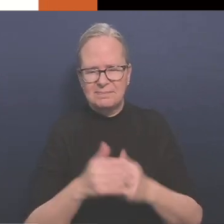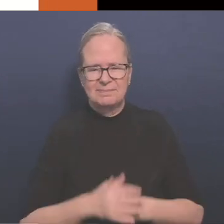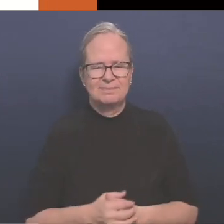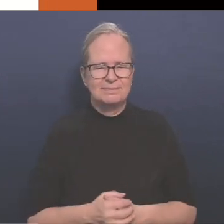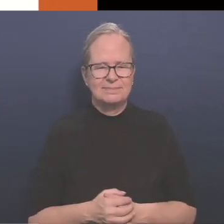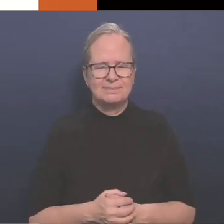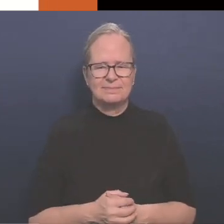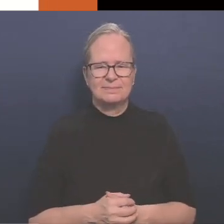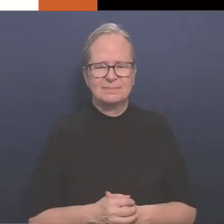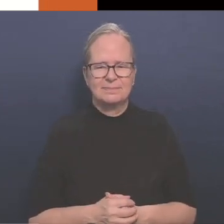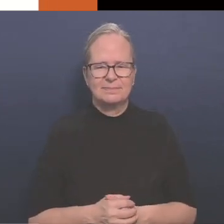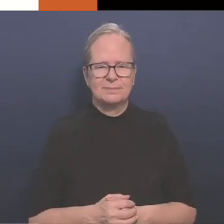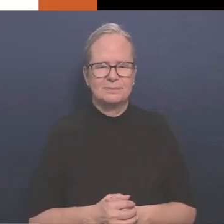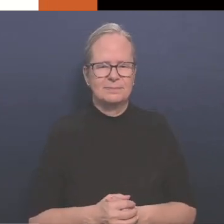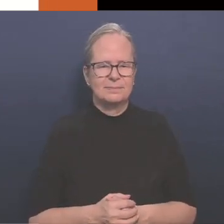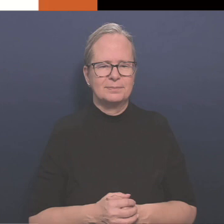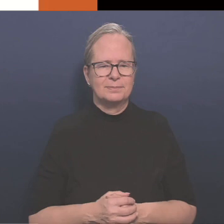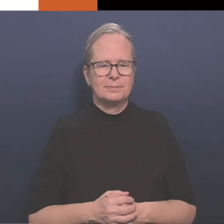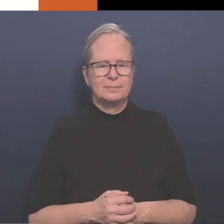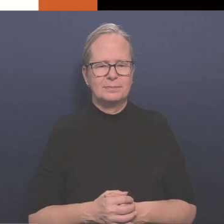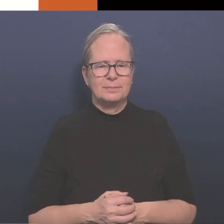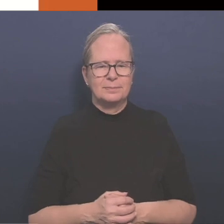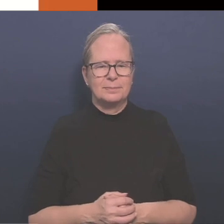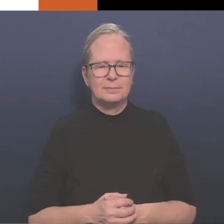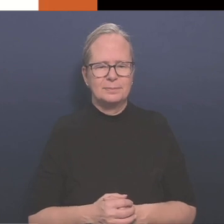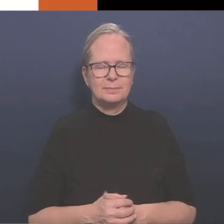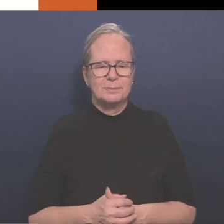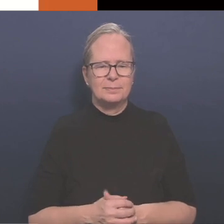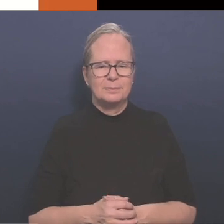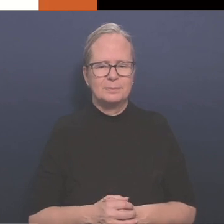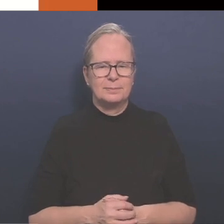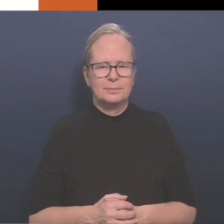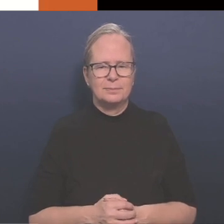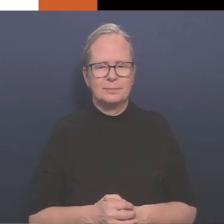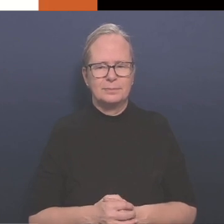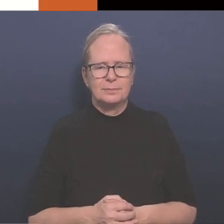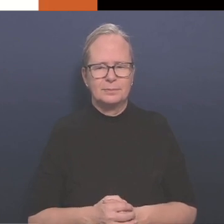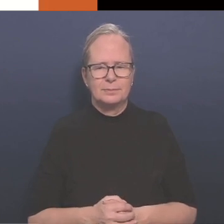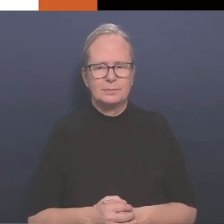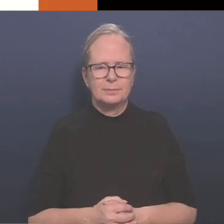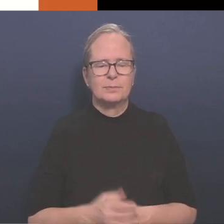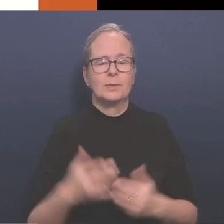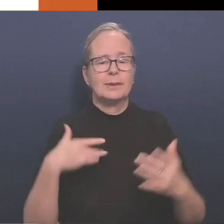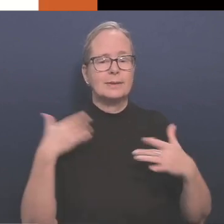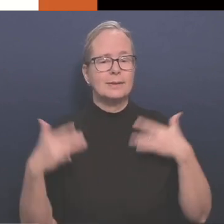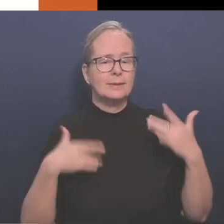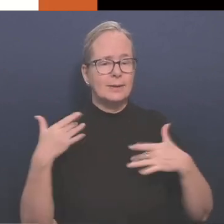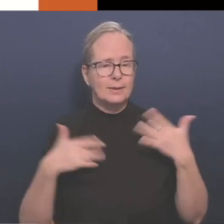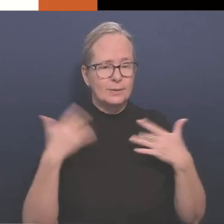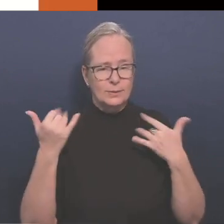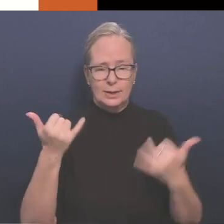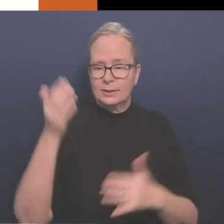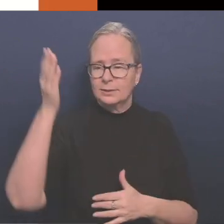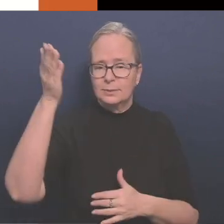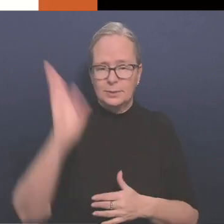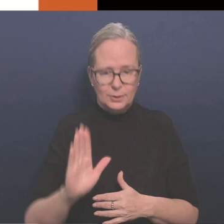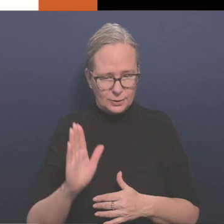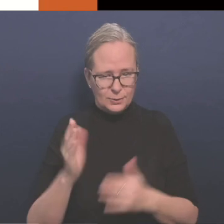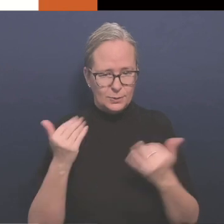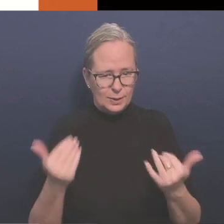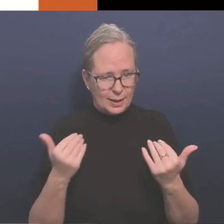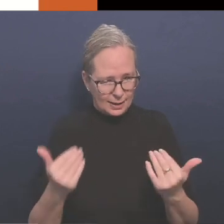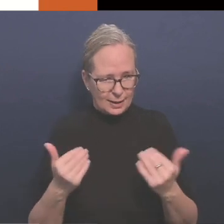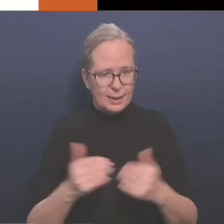who is our colleague in our Learning and Training Department, who is behind the scenes working her magic on all the technical issues